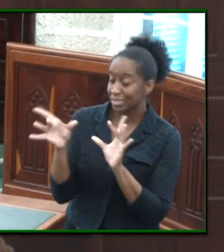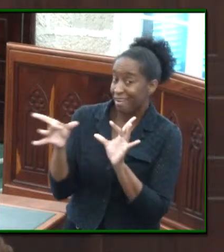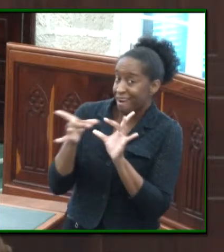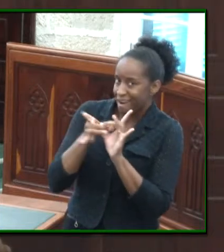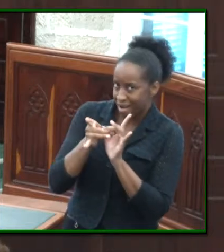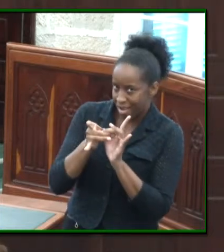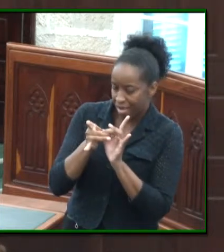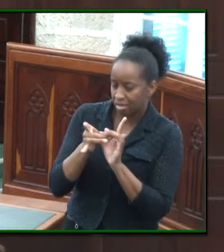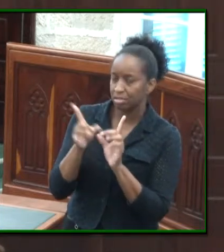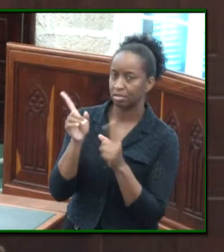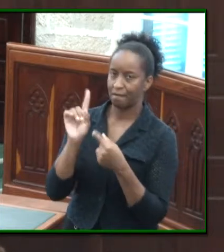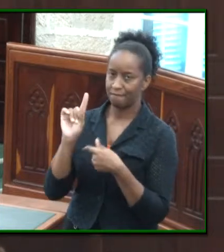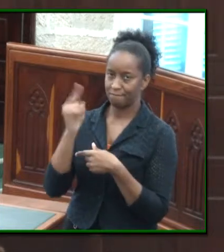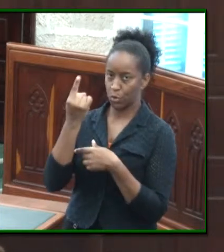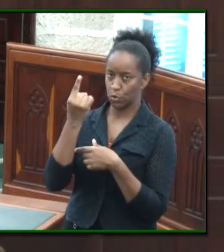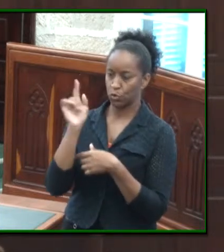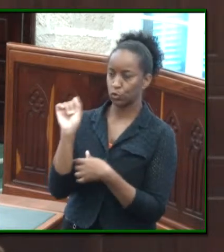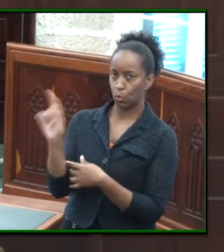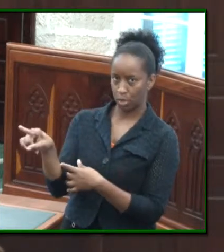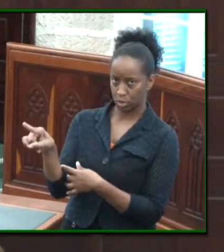member.